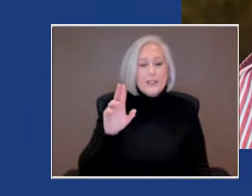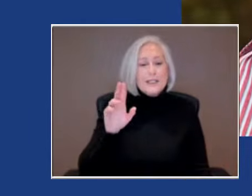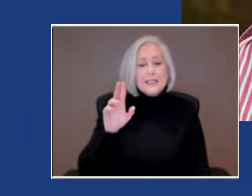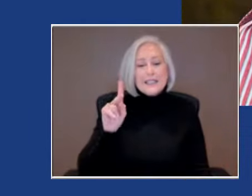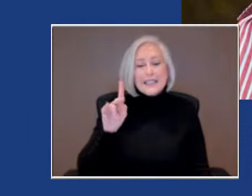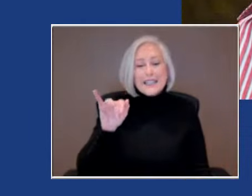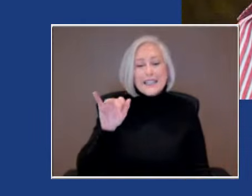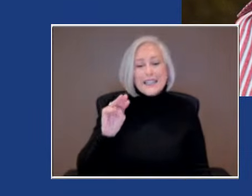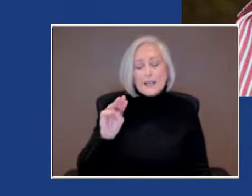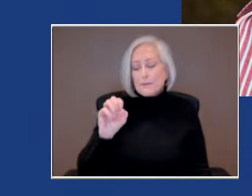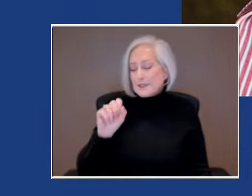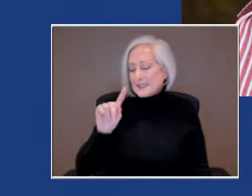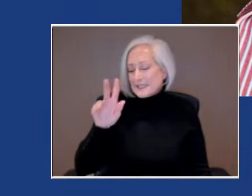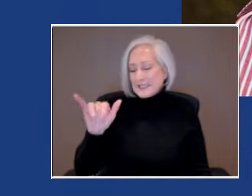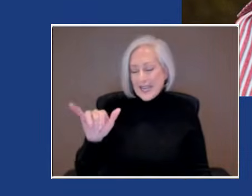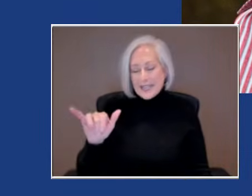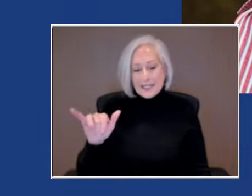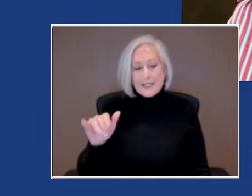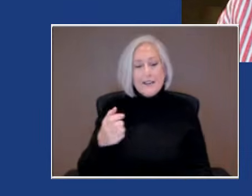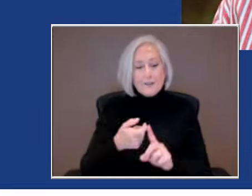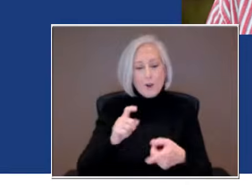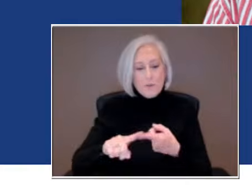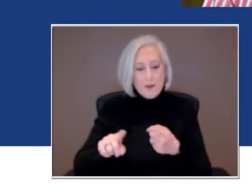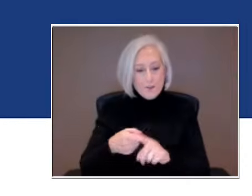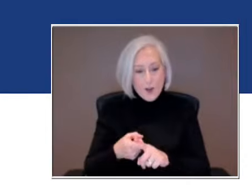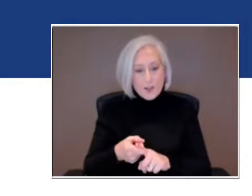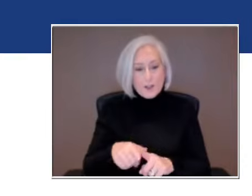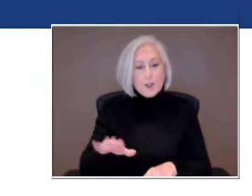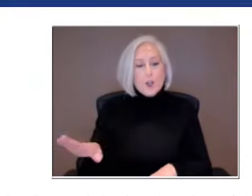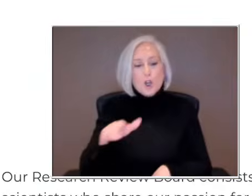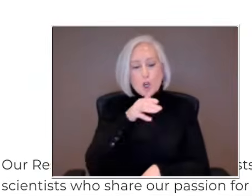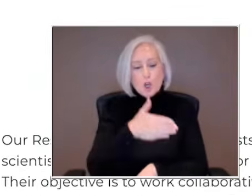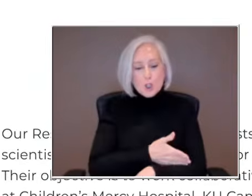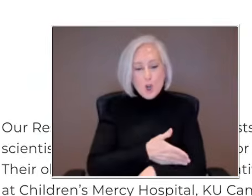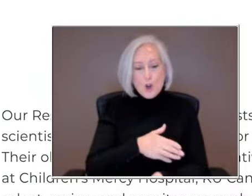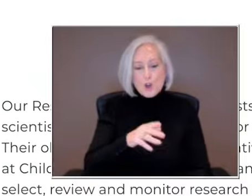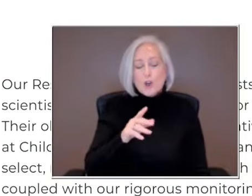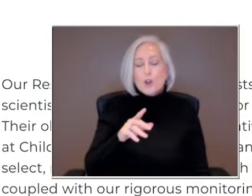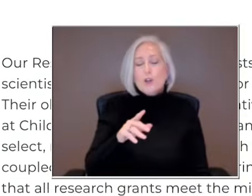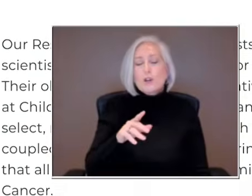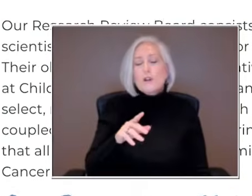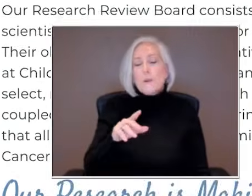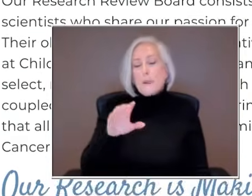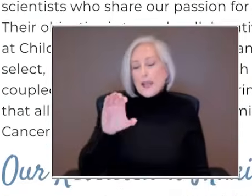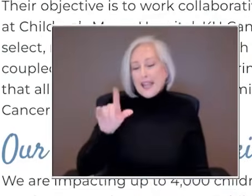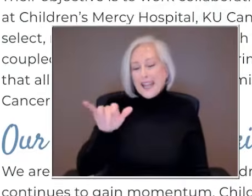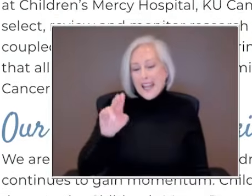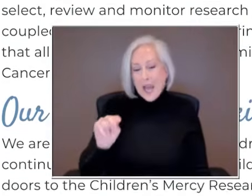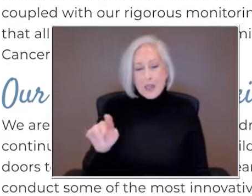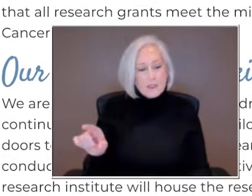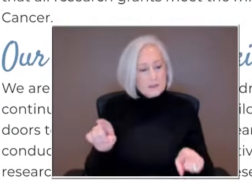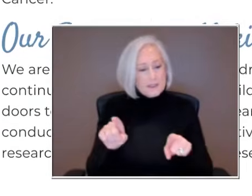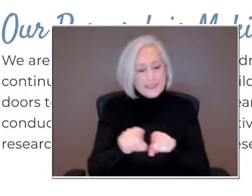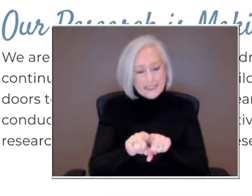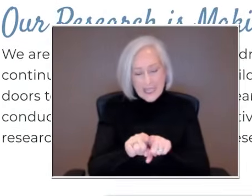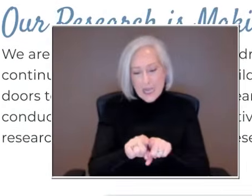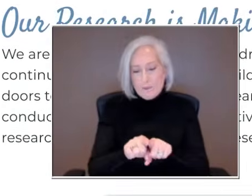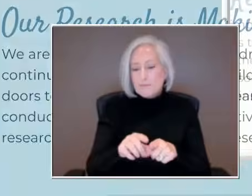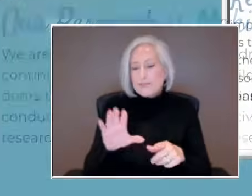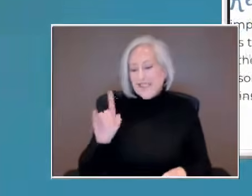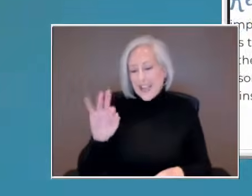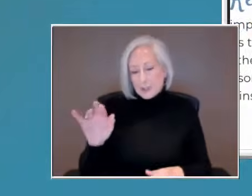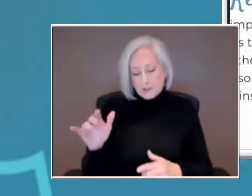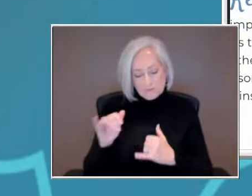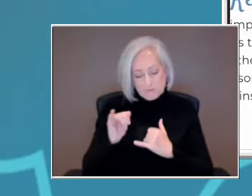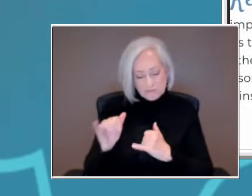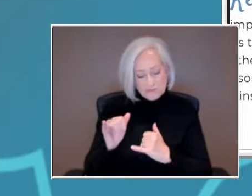friend of a friend. And Kim's daughter, Callan, had the same retinoblastoma as a child as I did. And so we just kind of hit it off